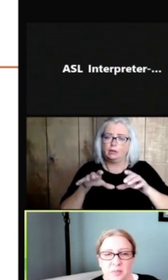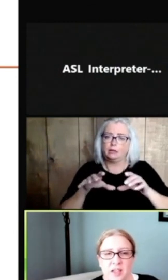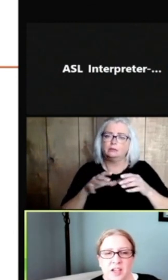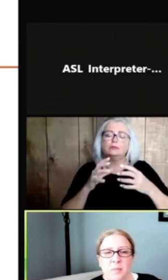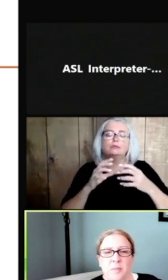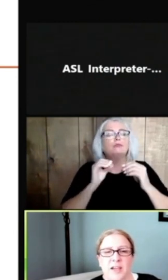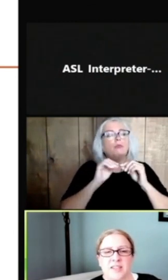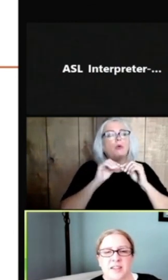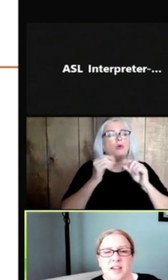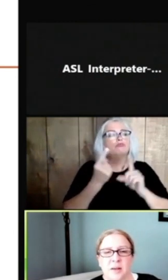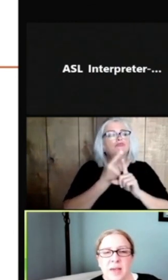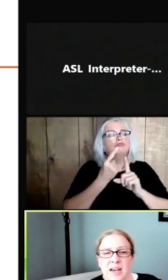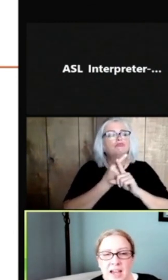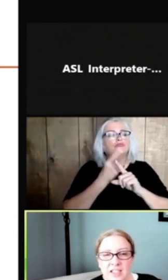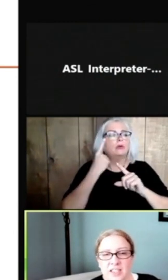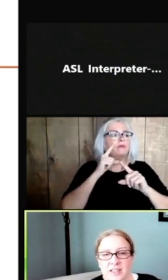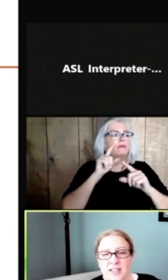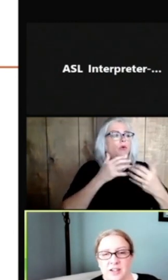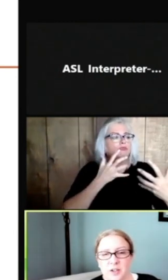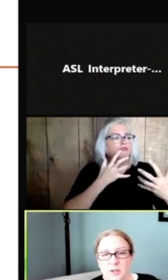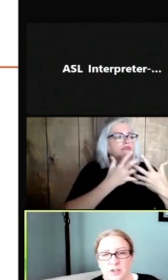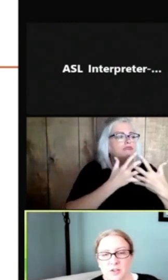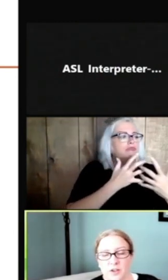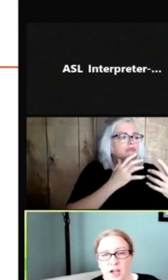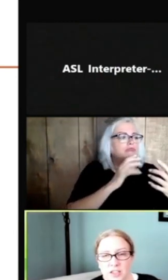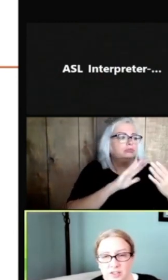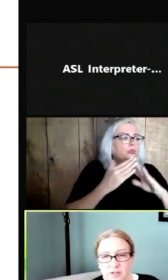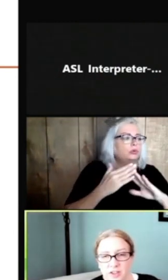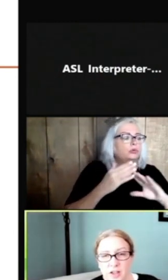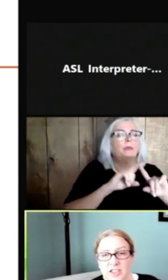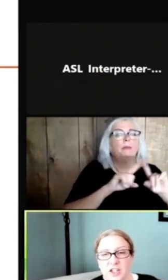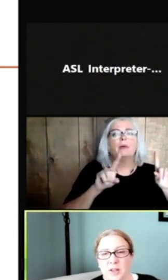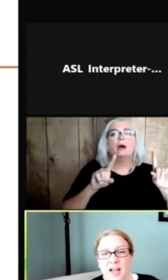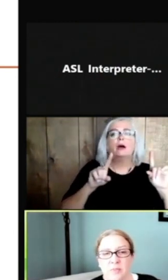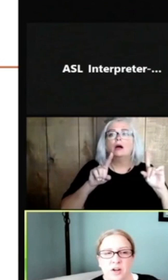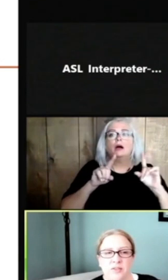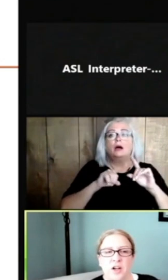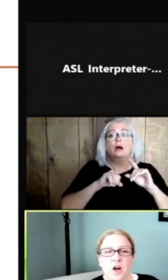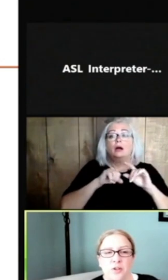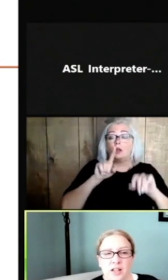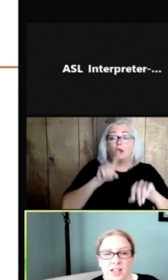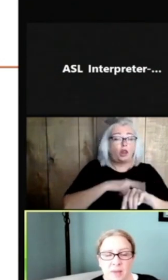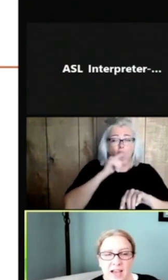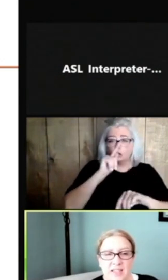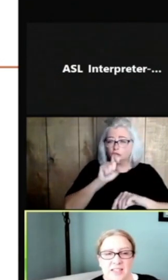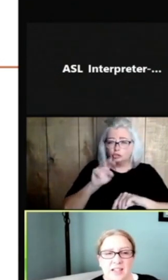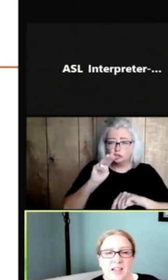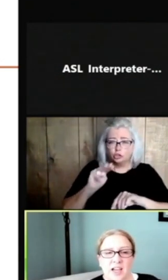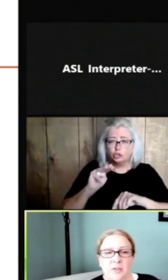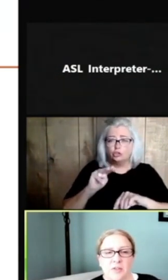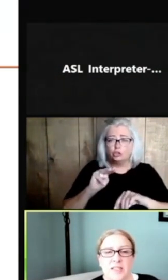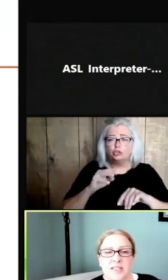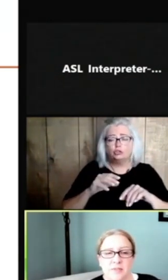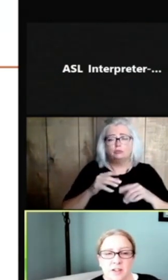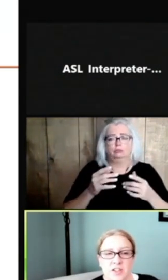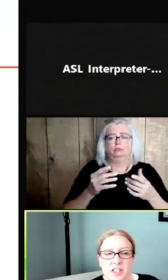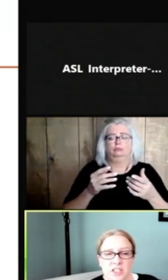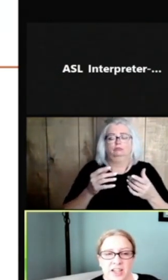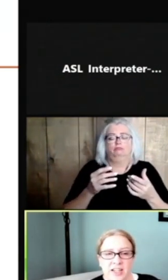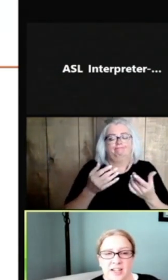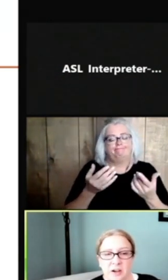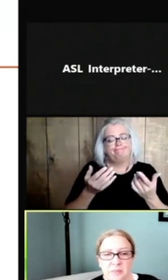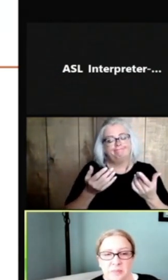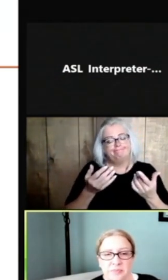near term, but many actions that are crucial for the long term will have more of an overall impact if those